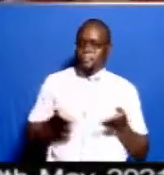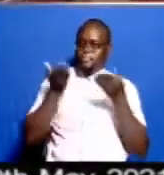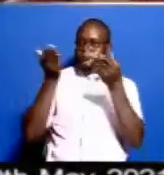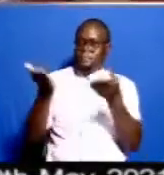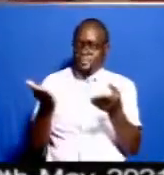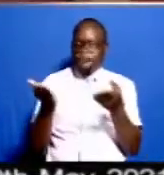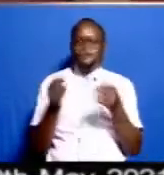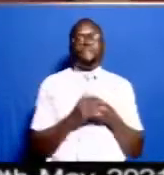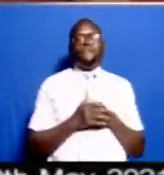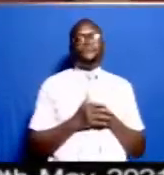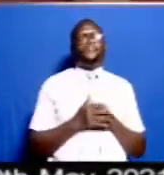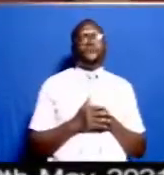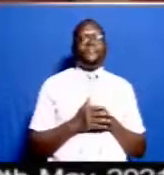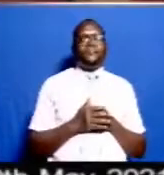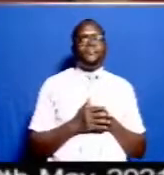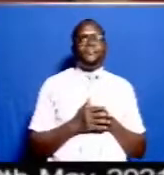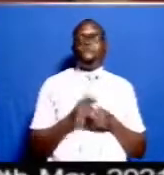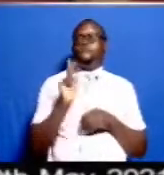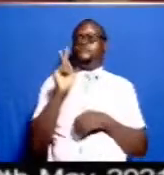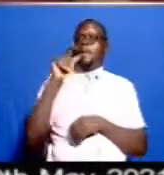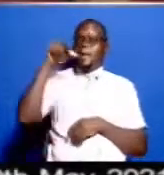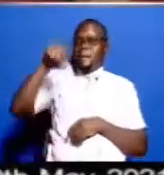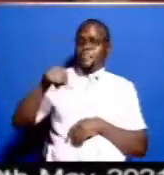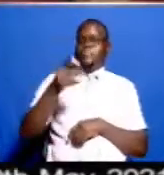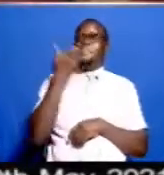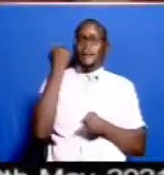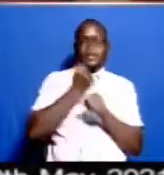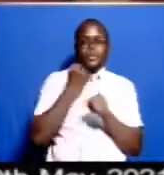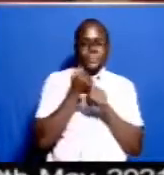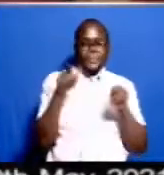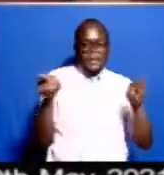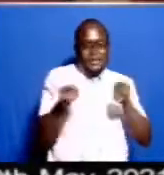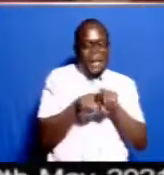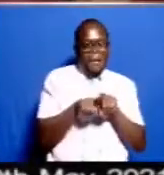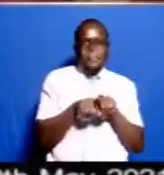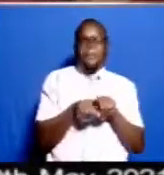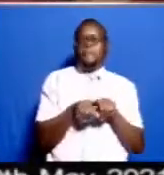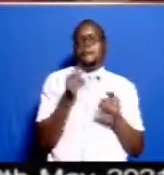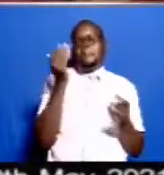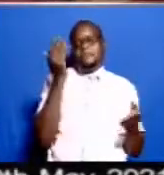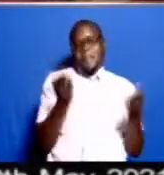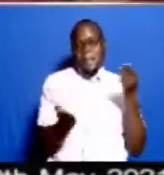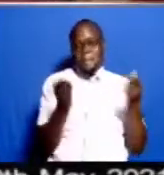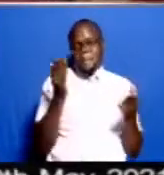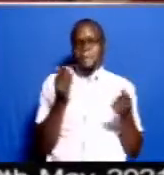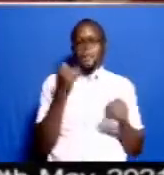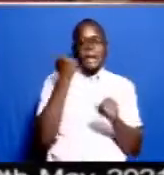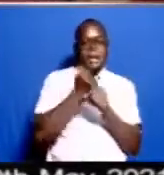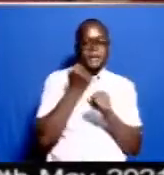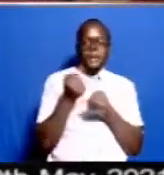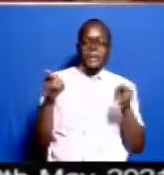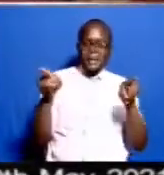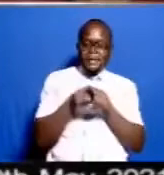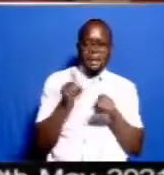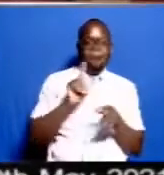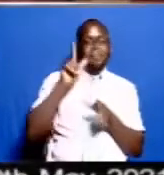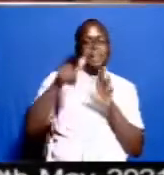limited their routes. Kenya Airways could well have done the same and perhaps may end up doing the same at some